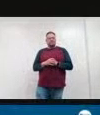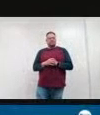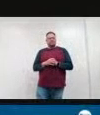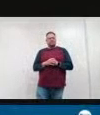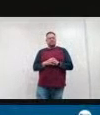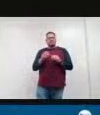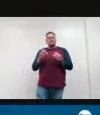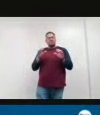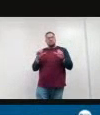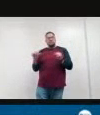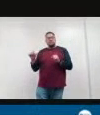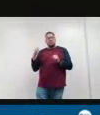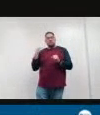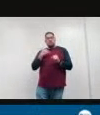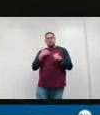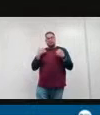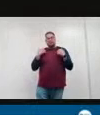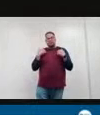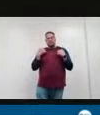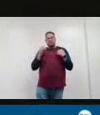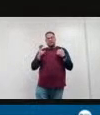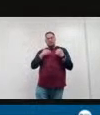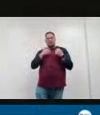Potentially, as we have in our governance policy too,